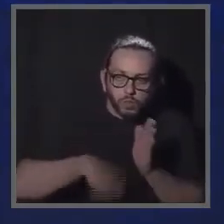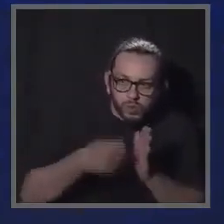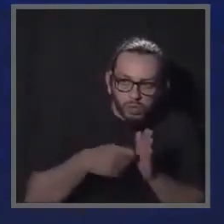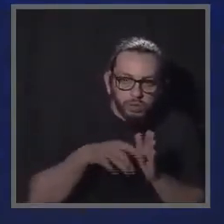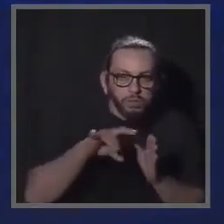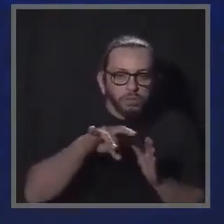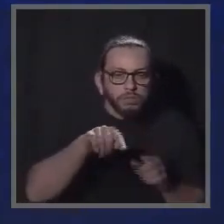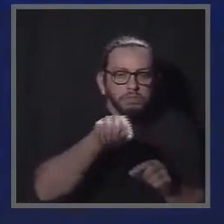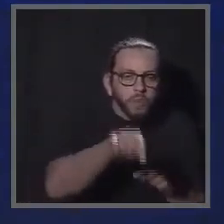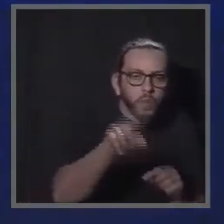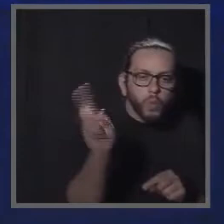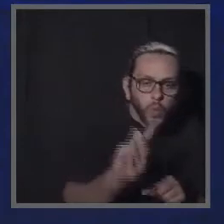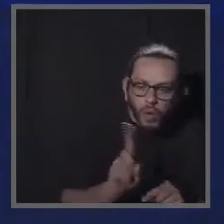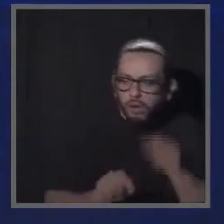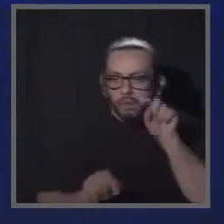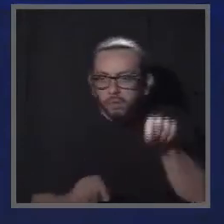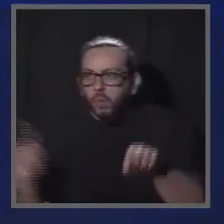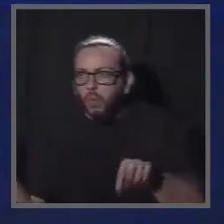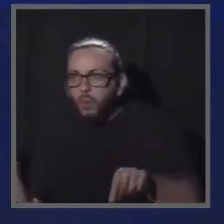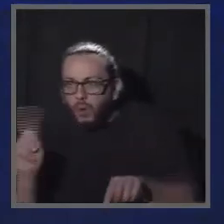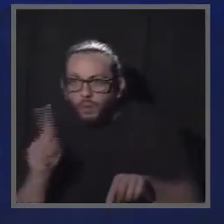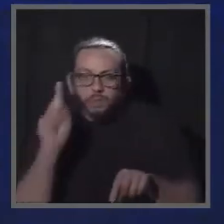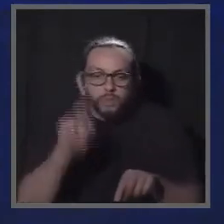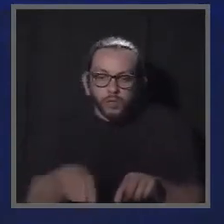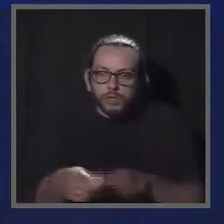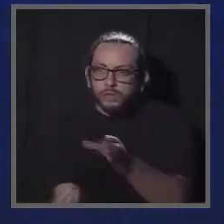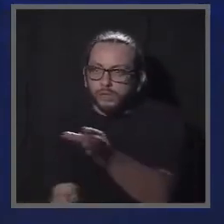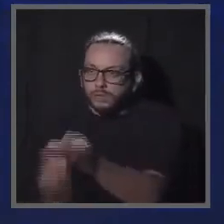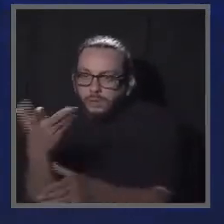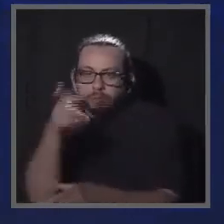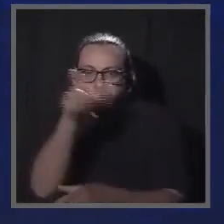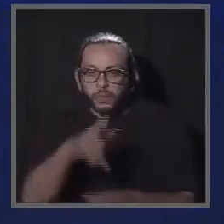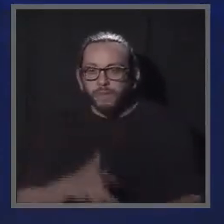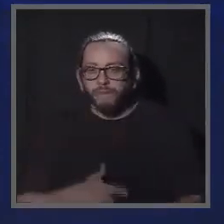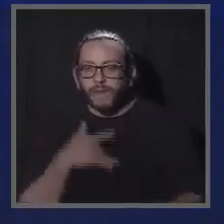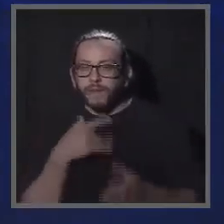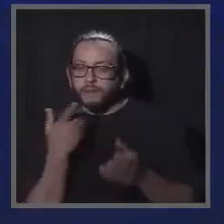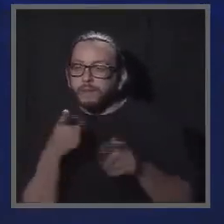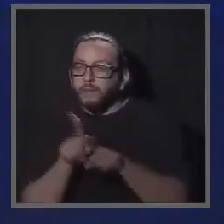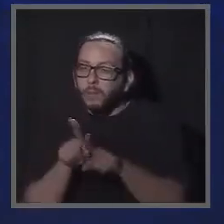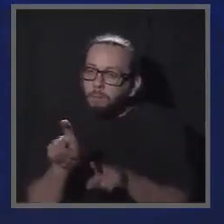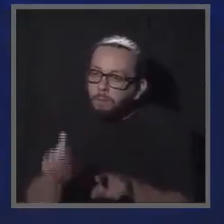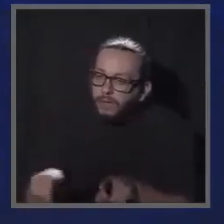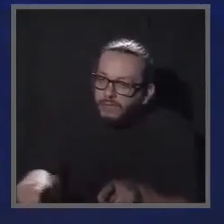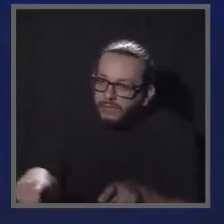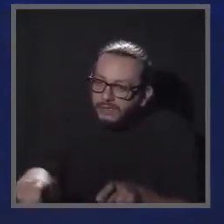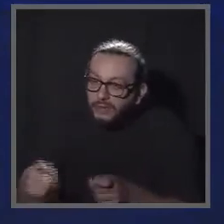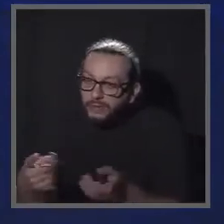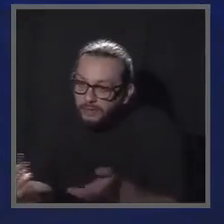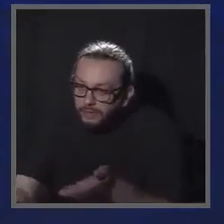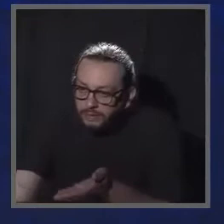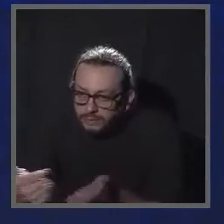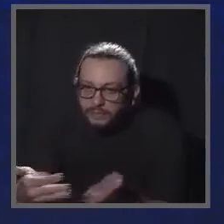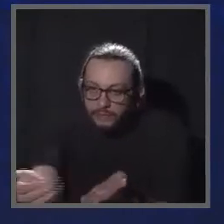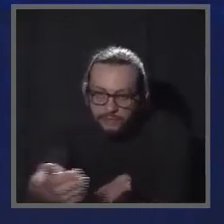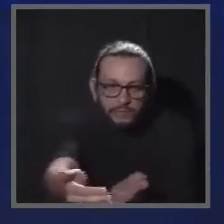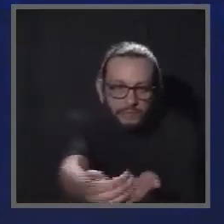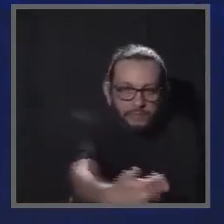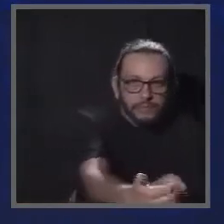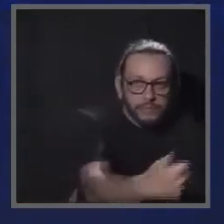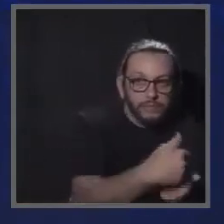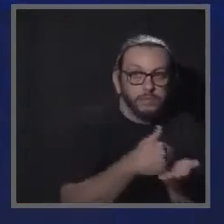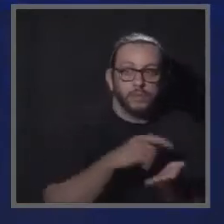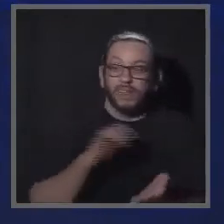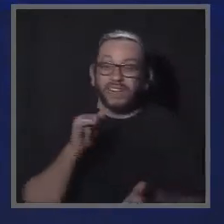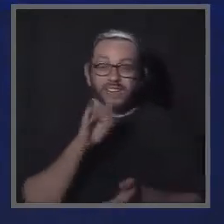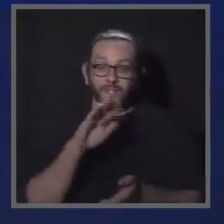we survey what are the creations that people believe are more relevant, more urgent to be presented,